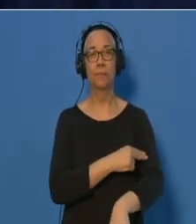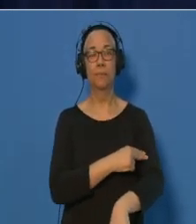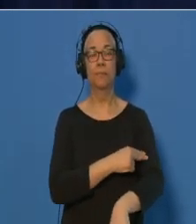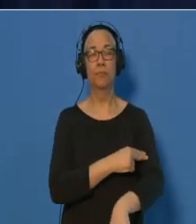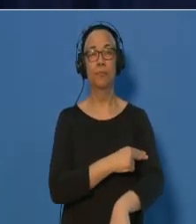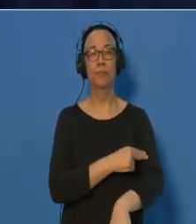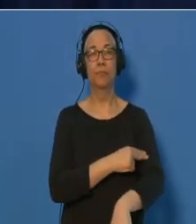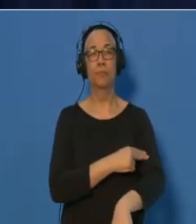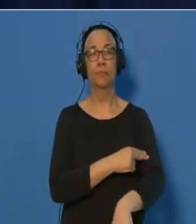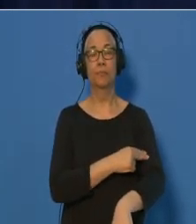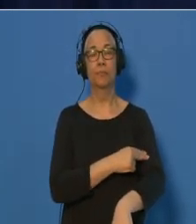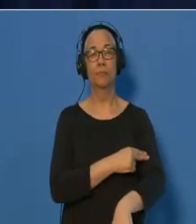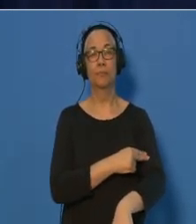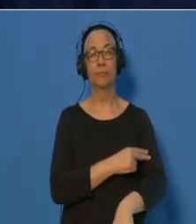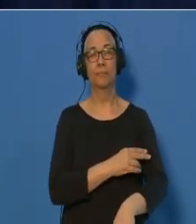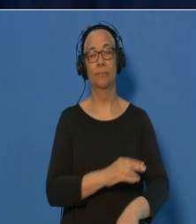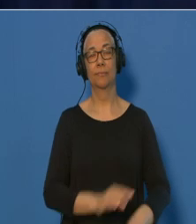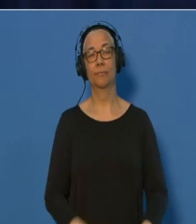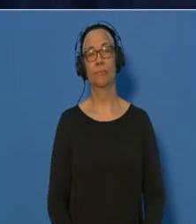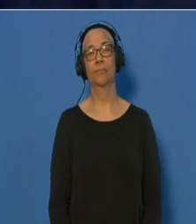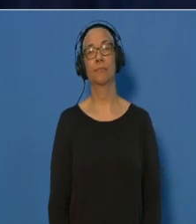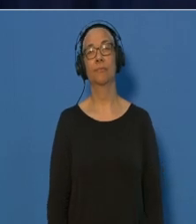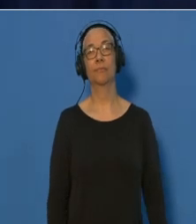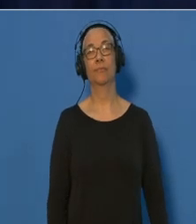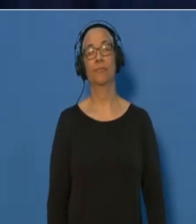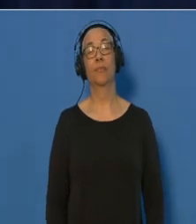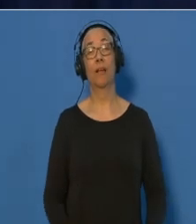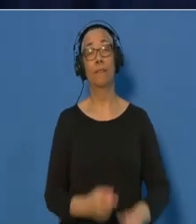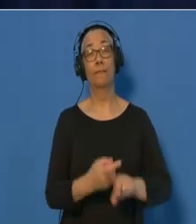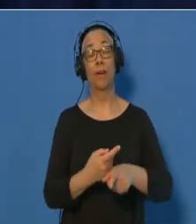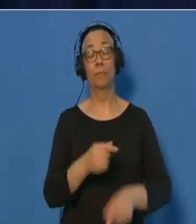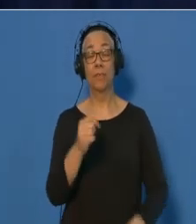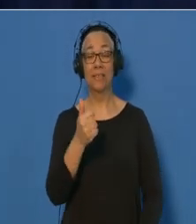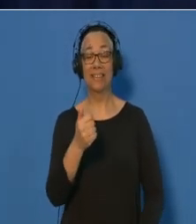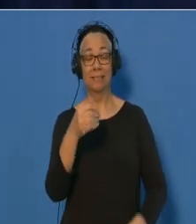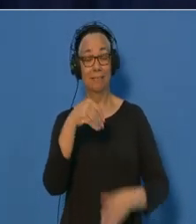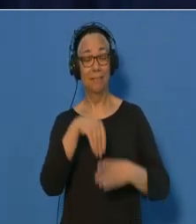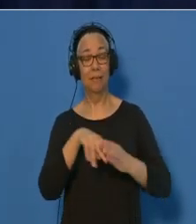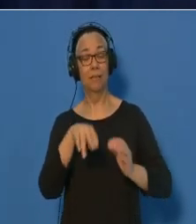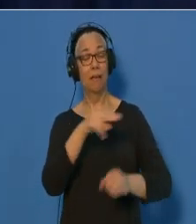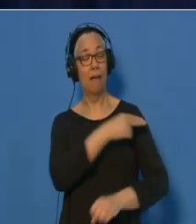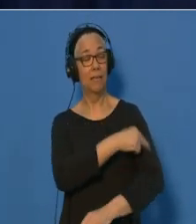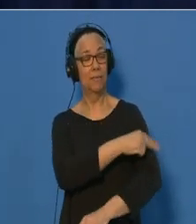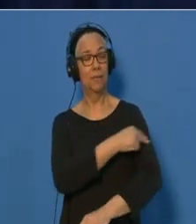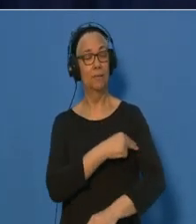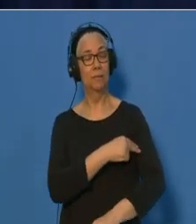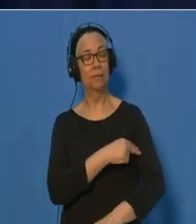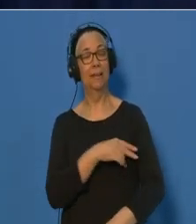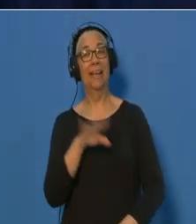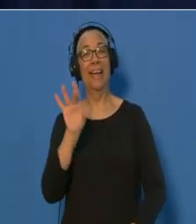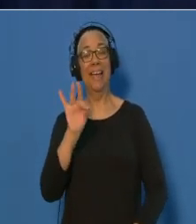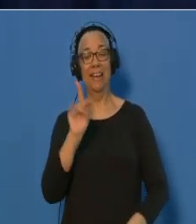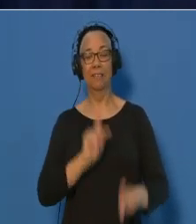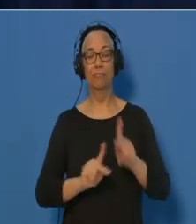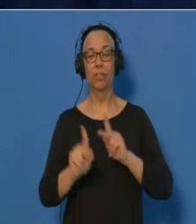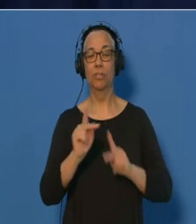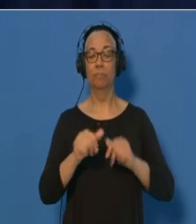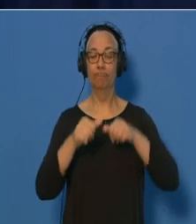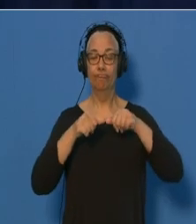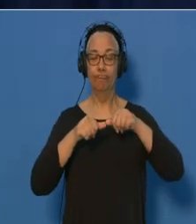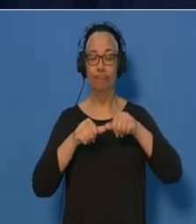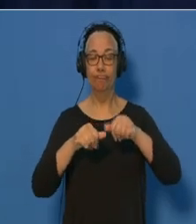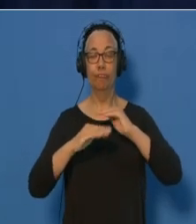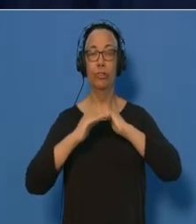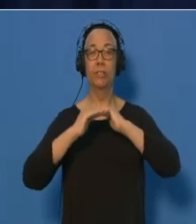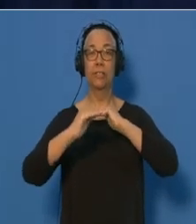Out of the 10 who are hospitalized, 8 of those persons are in stable condition,